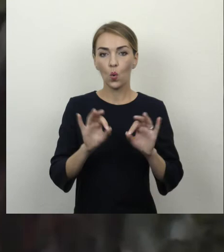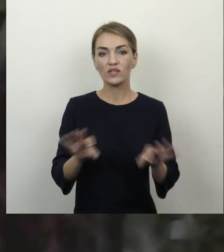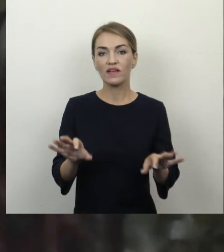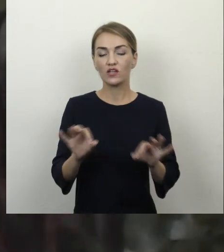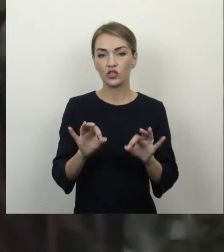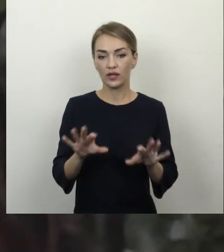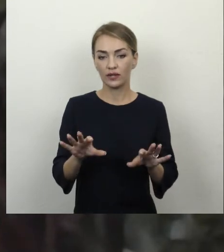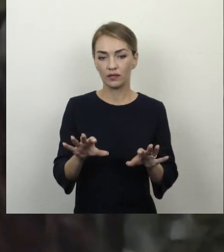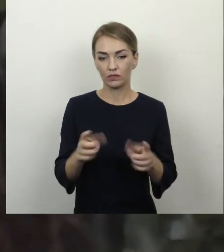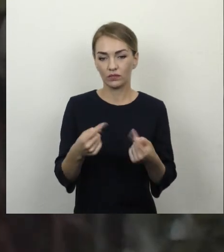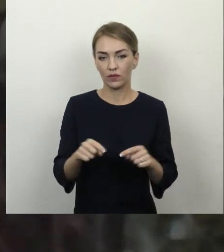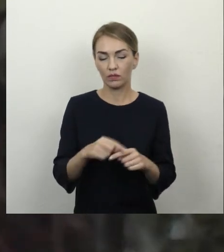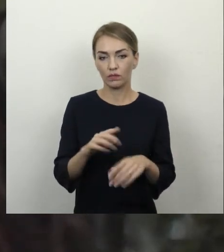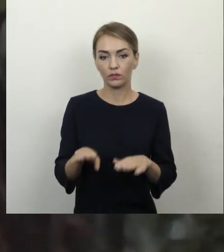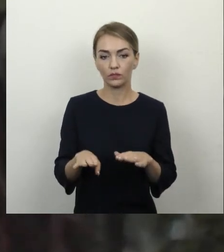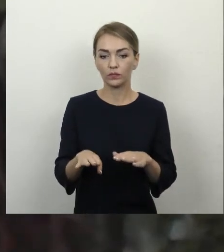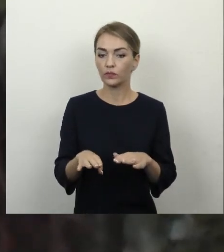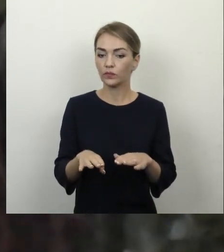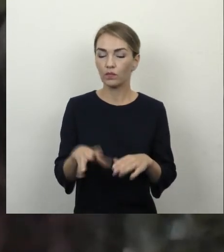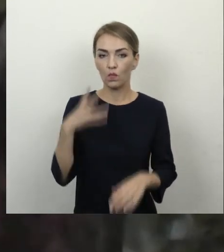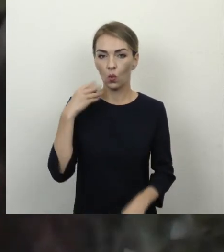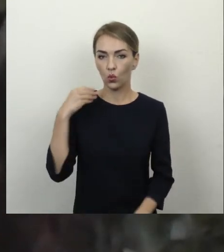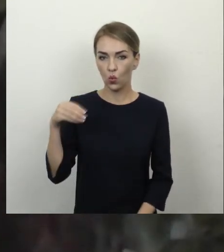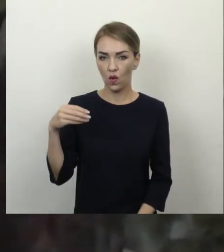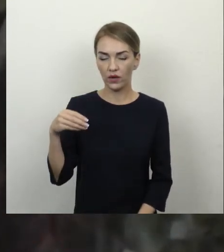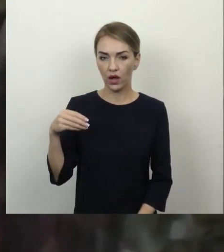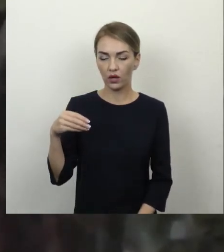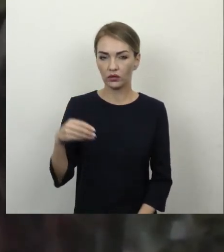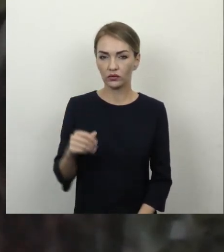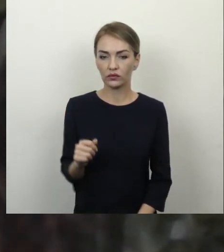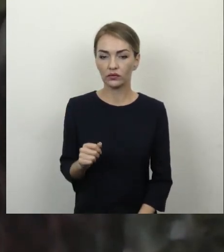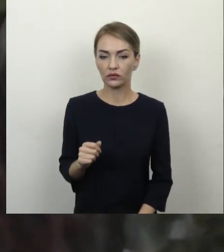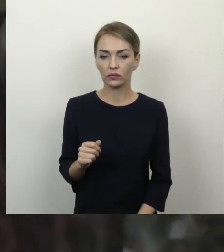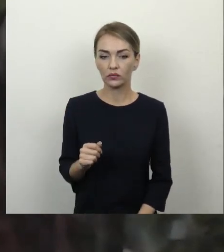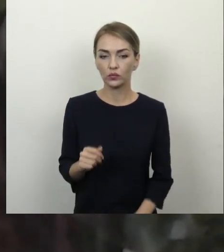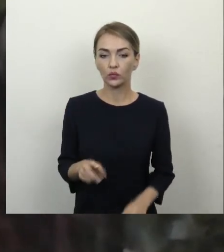deals with the coverage of the election campaign.